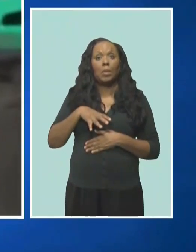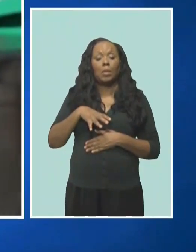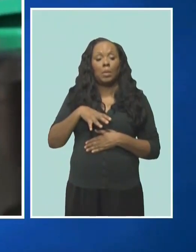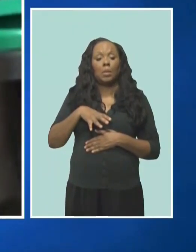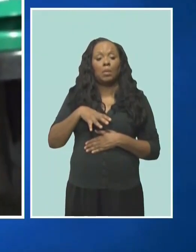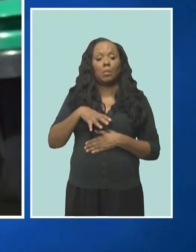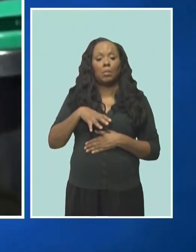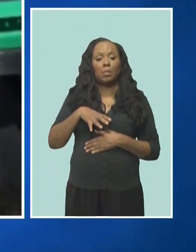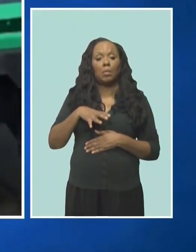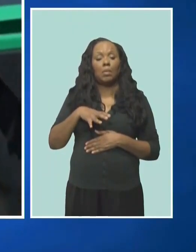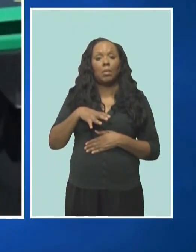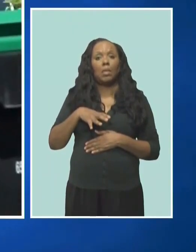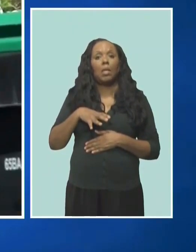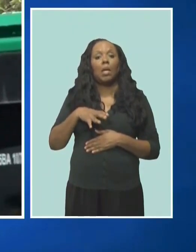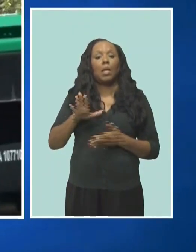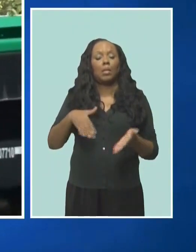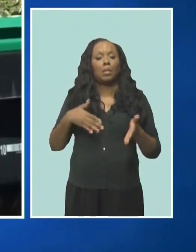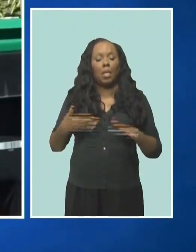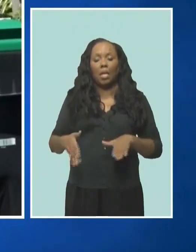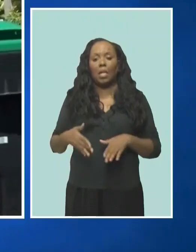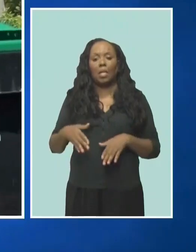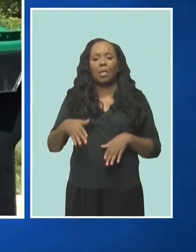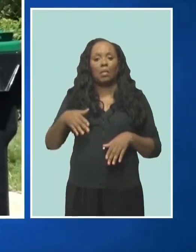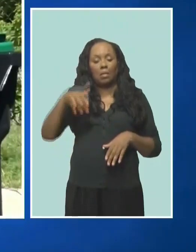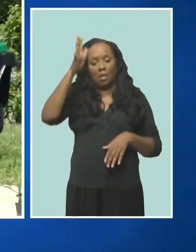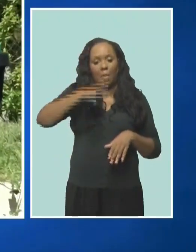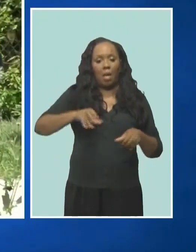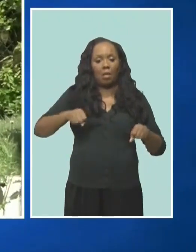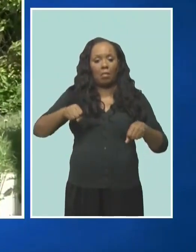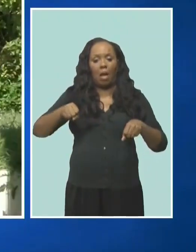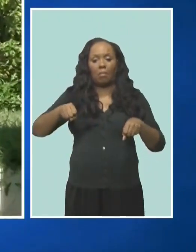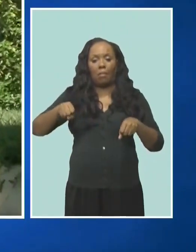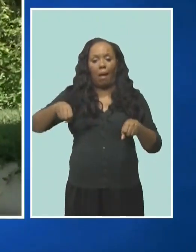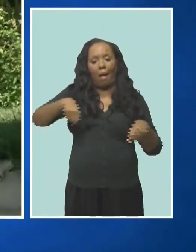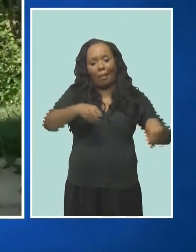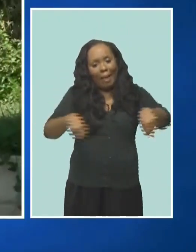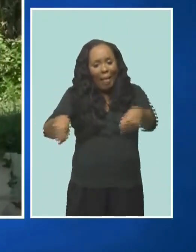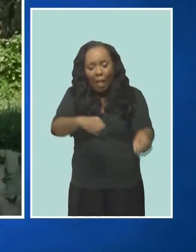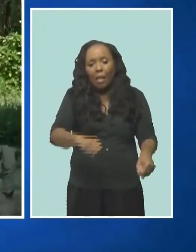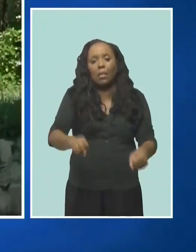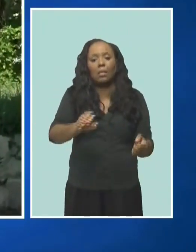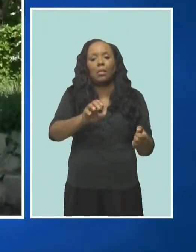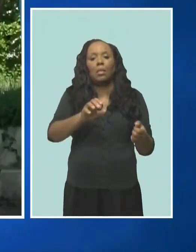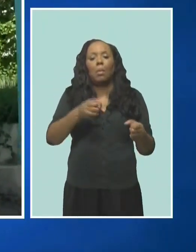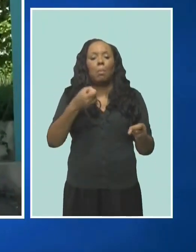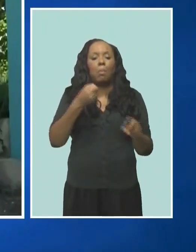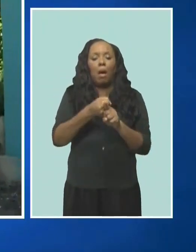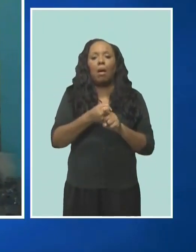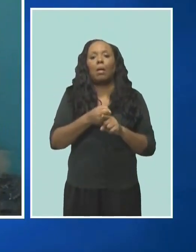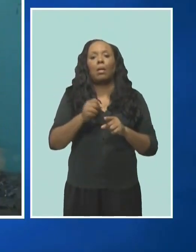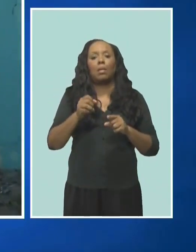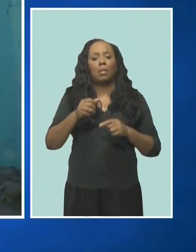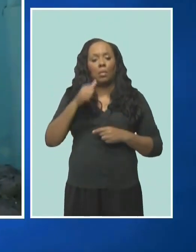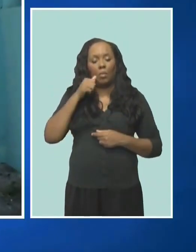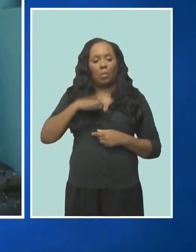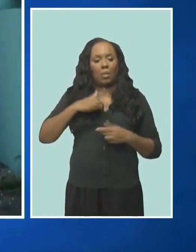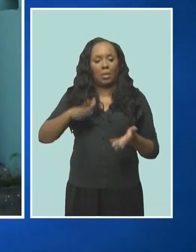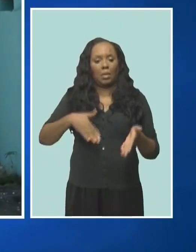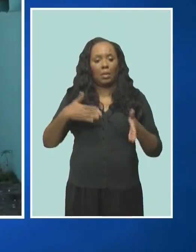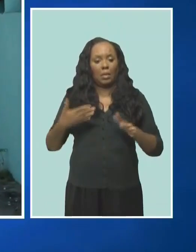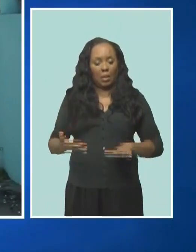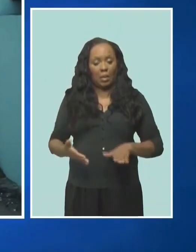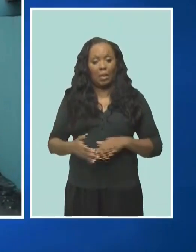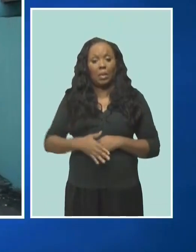the rider lost control and collided on the sidewalk, and she died. She was pronounced dead at the scene. The